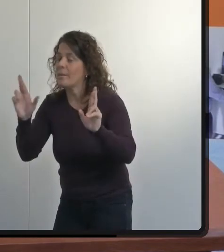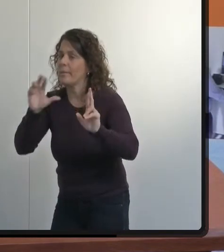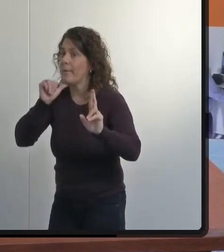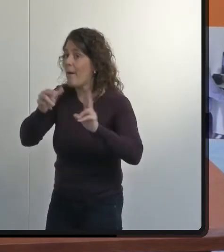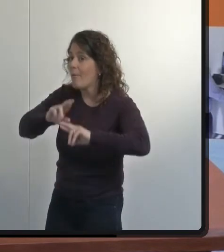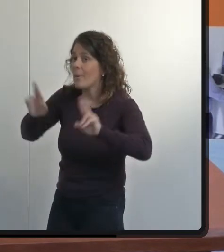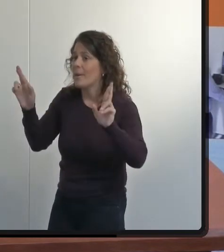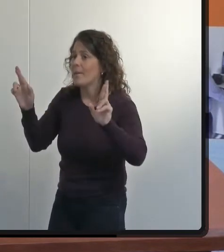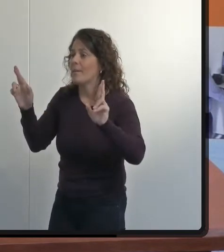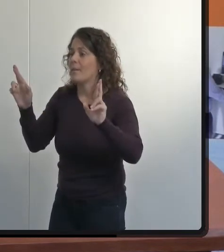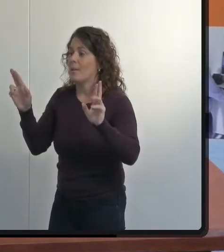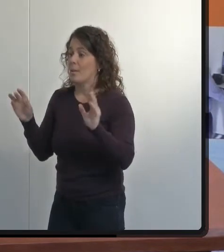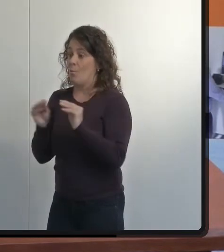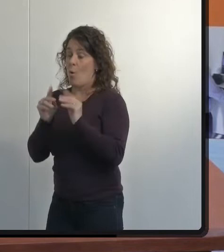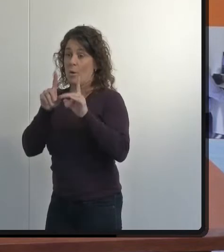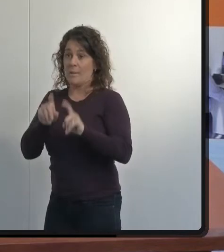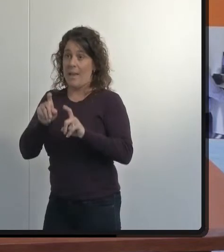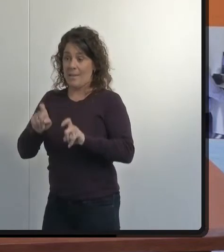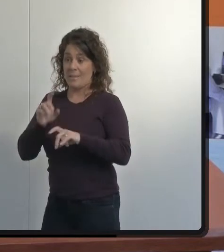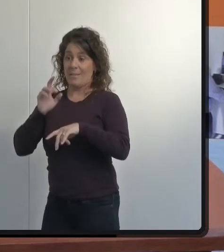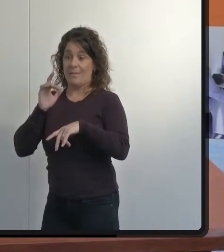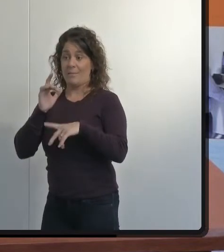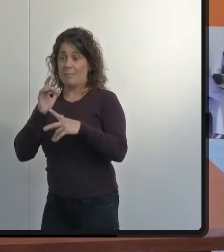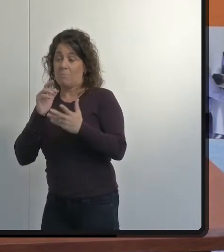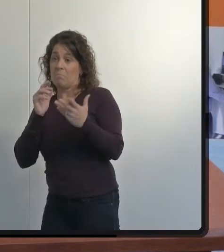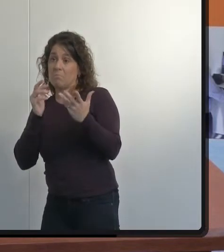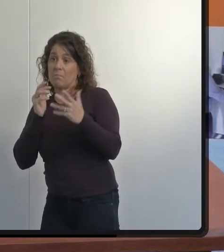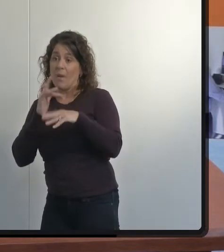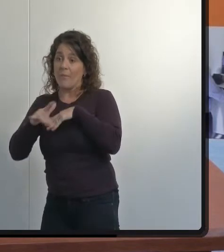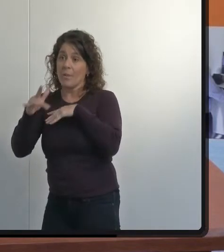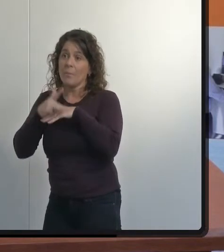tests become available and